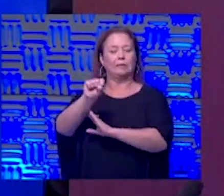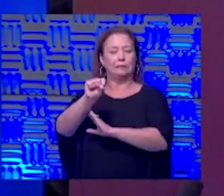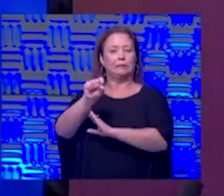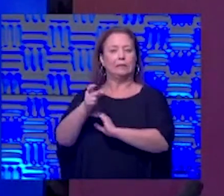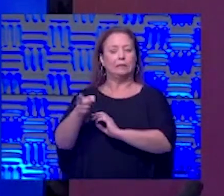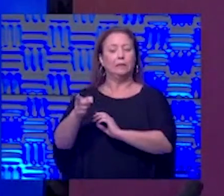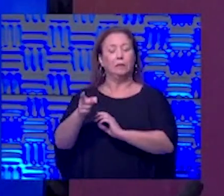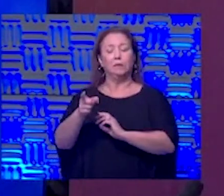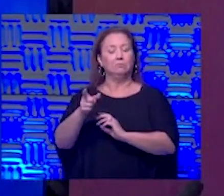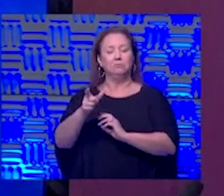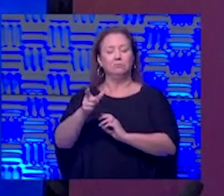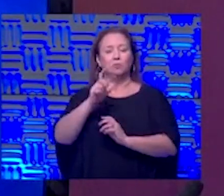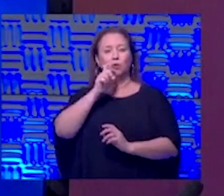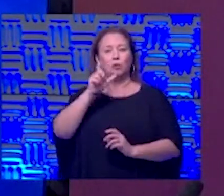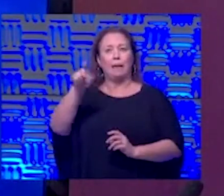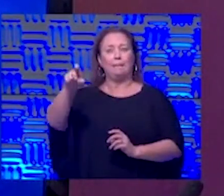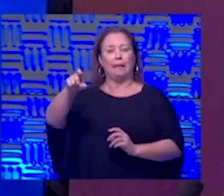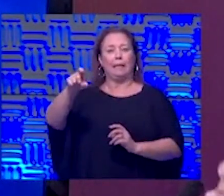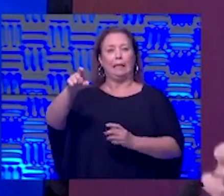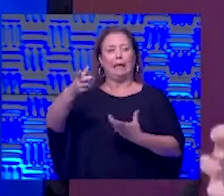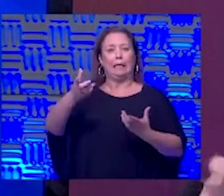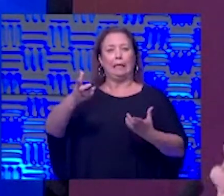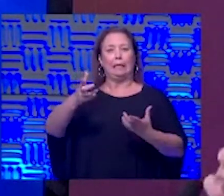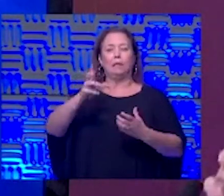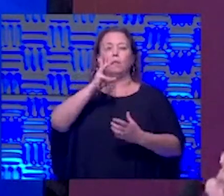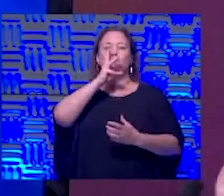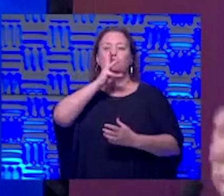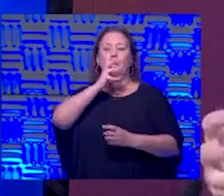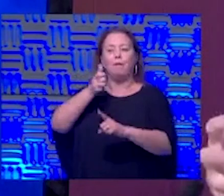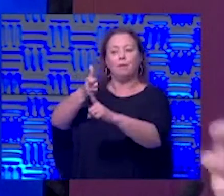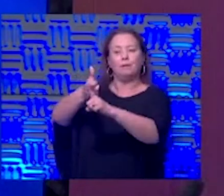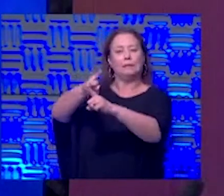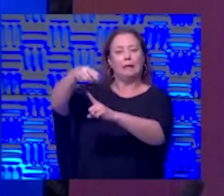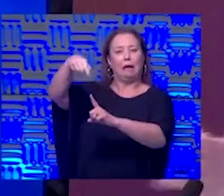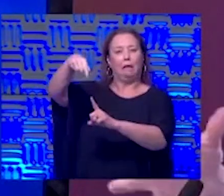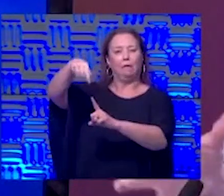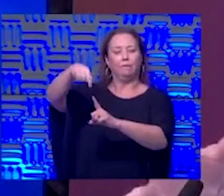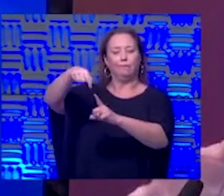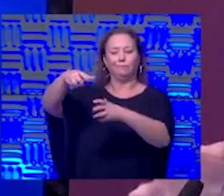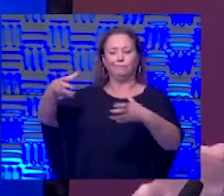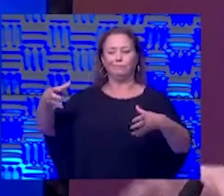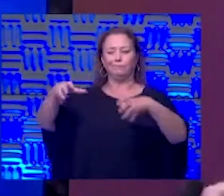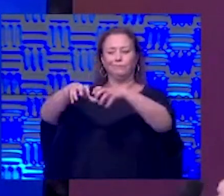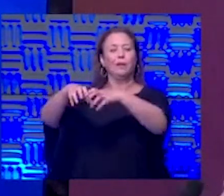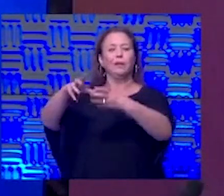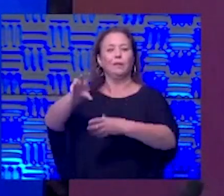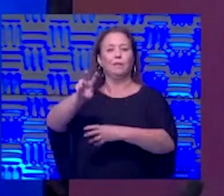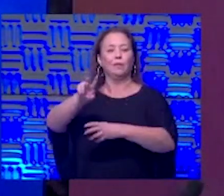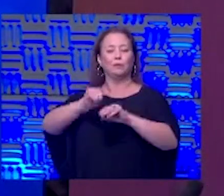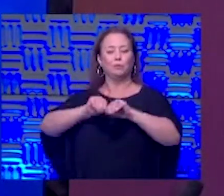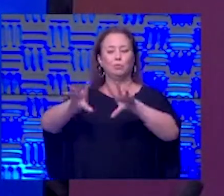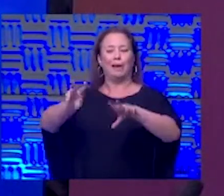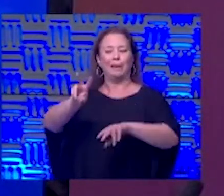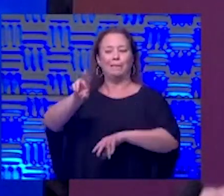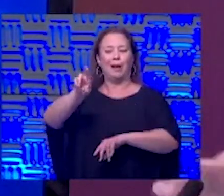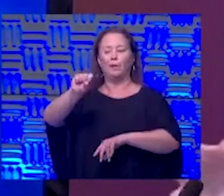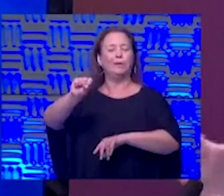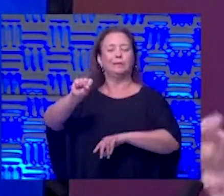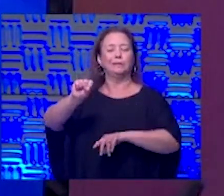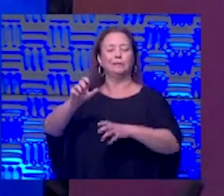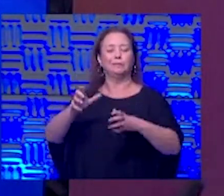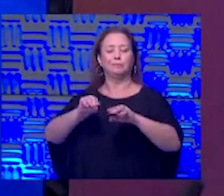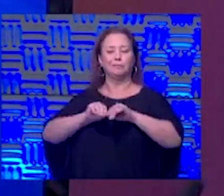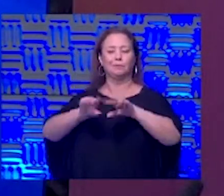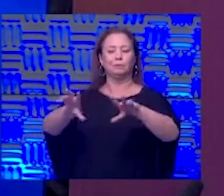so shouldn't be, in terms of the water being a vector for spreading the virus, should not be a big deal.